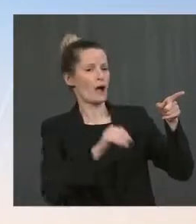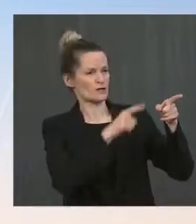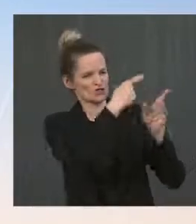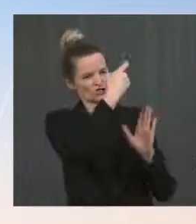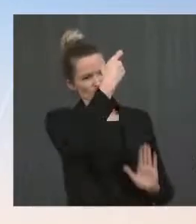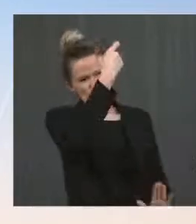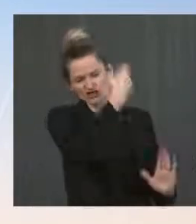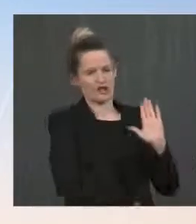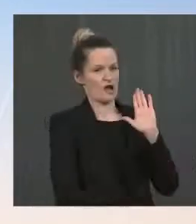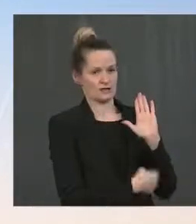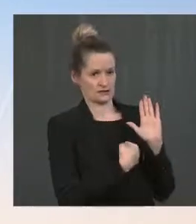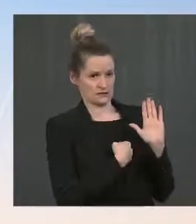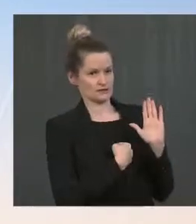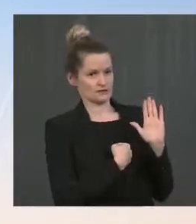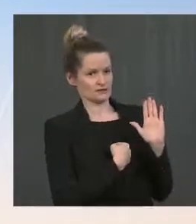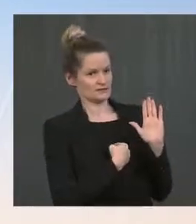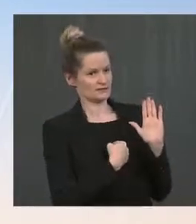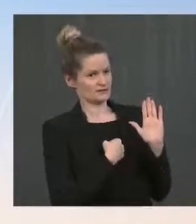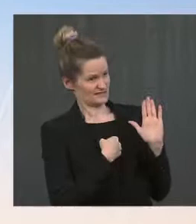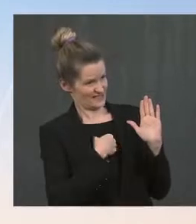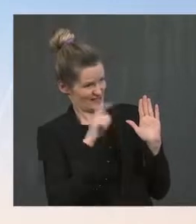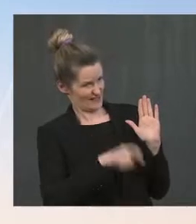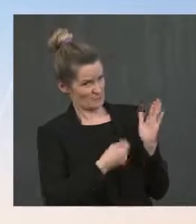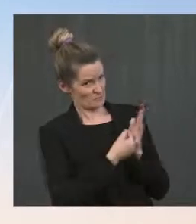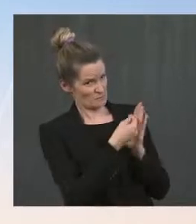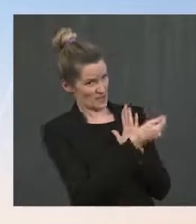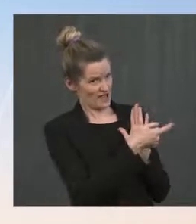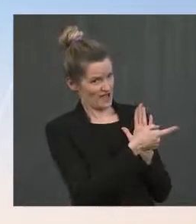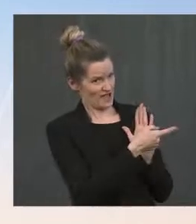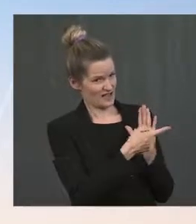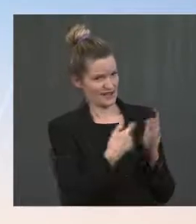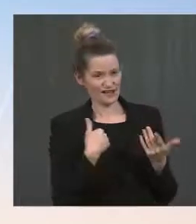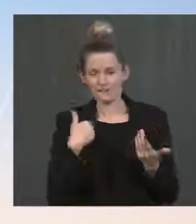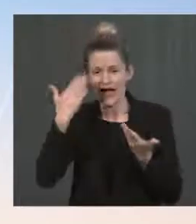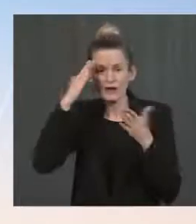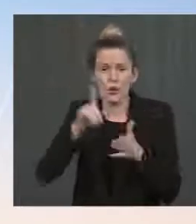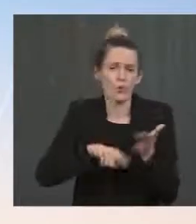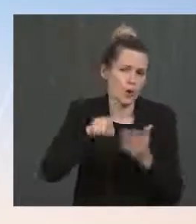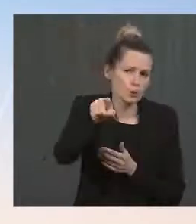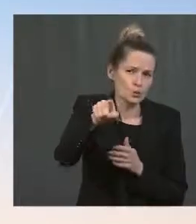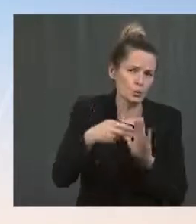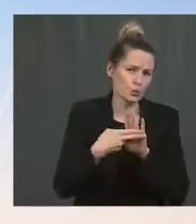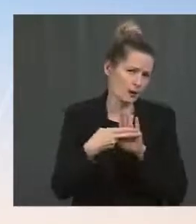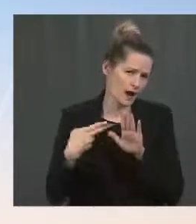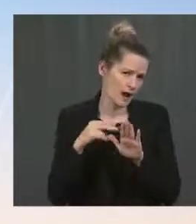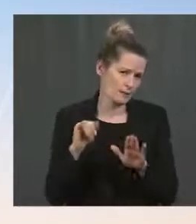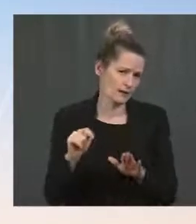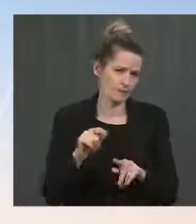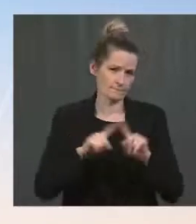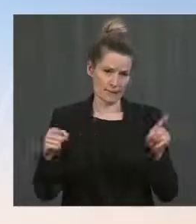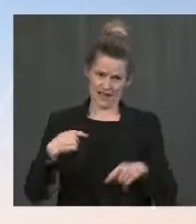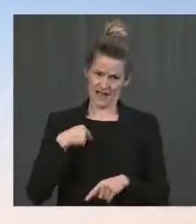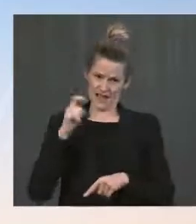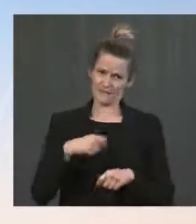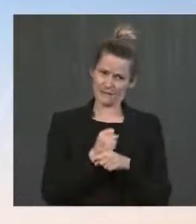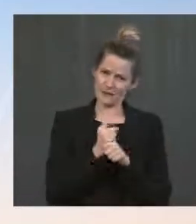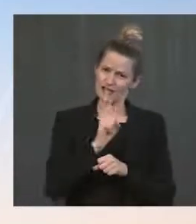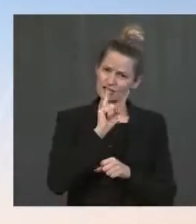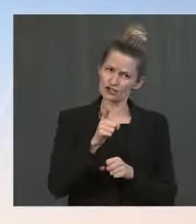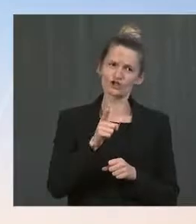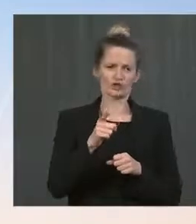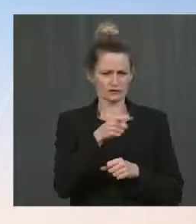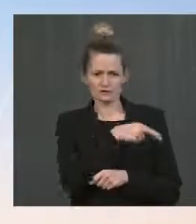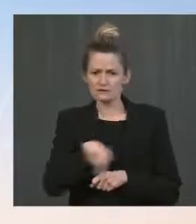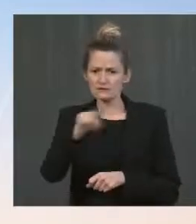it, but what I do know is that our job is to make sure that that farmer gets a fair price, and that the producer, when I go to the grocery store and I'm in